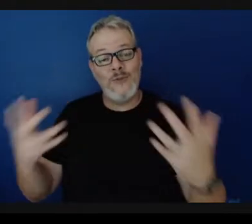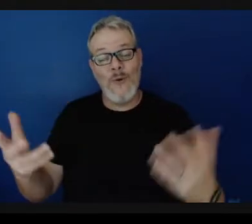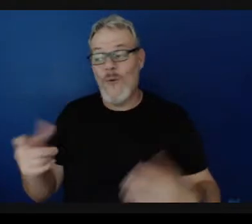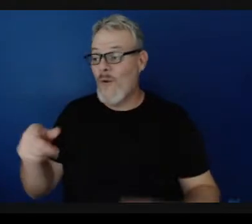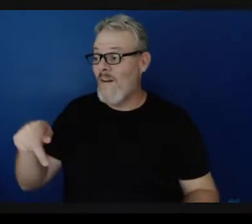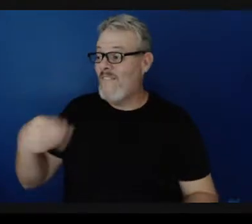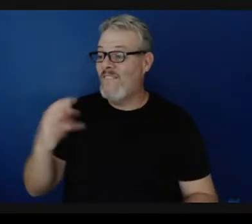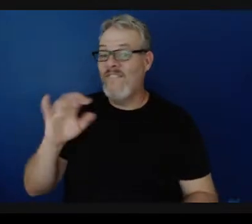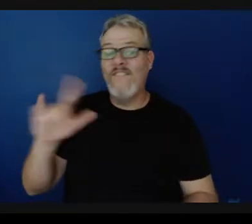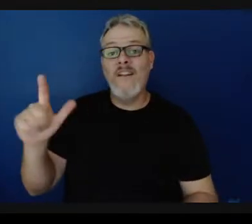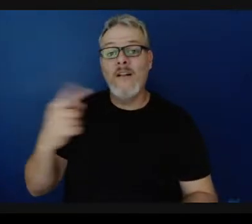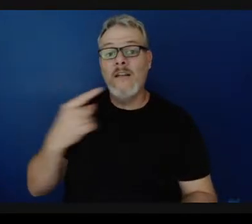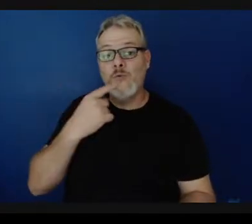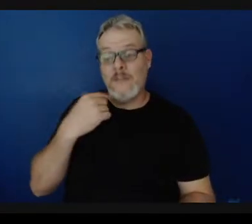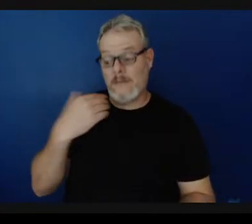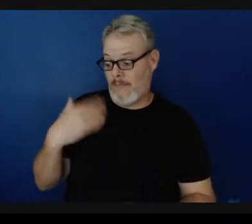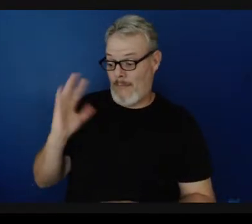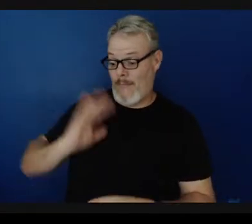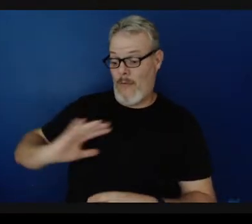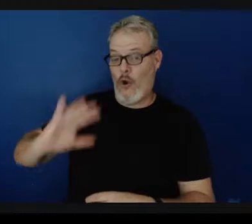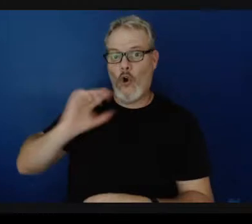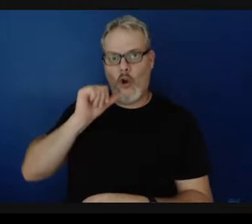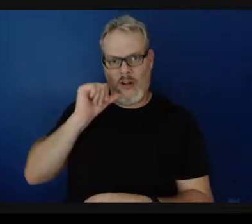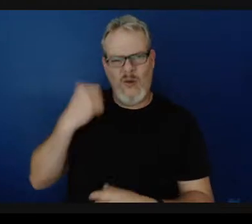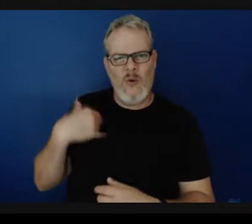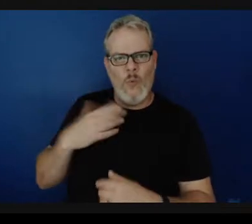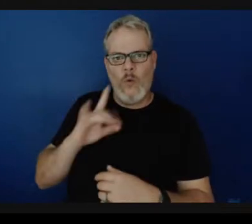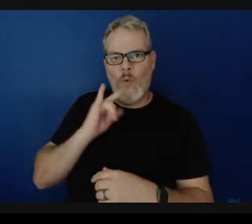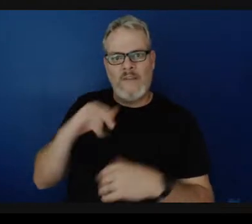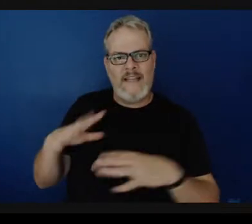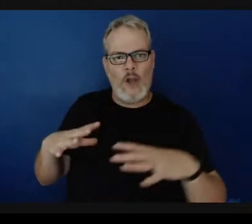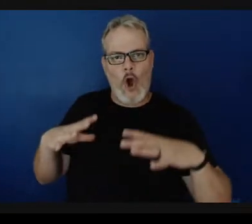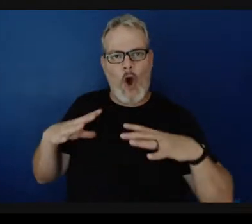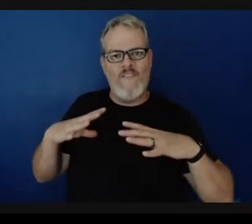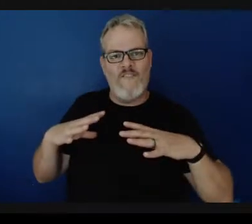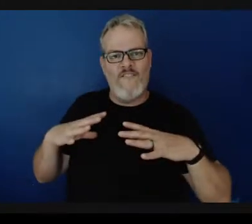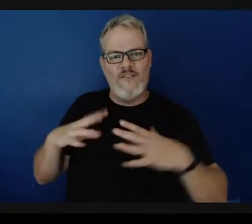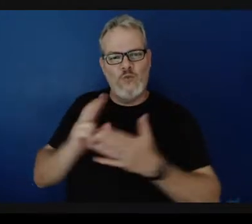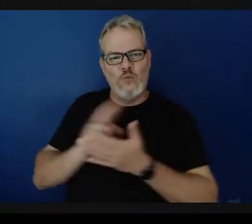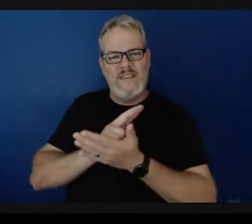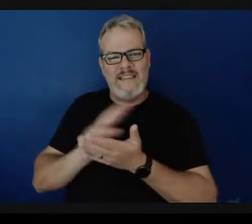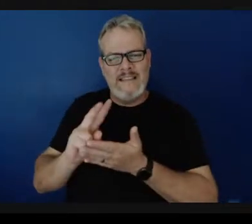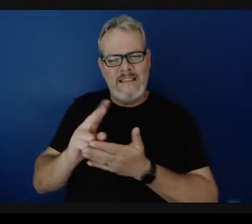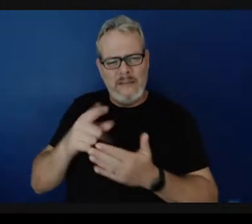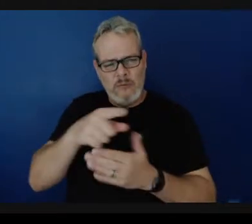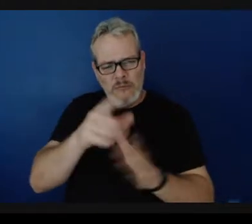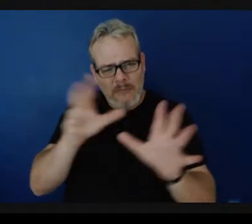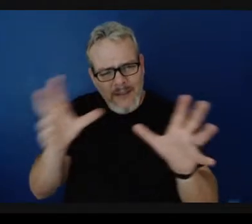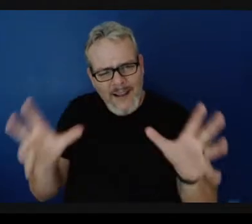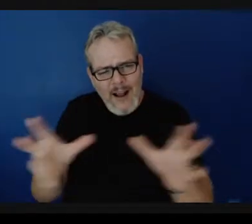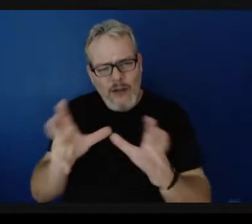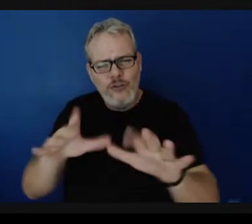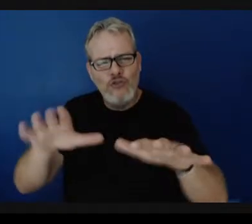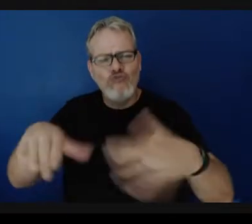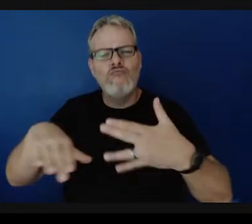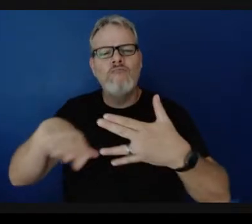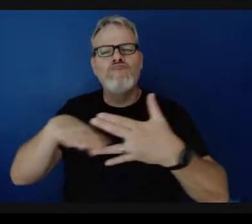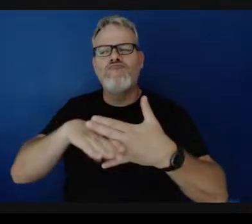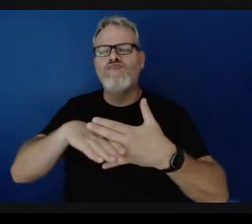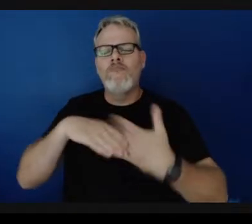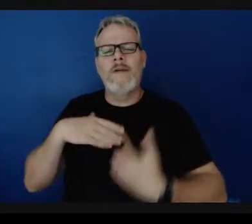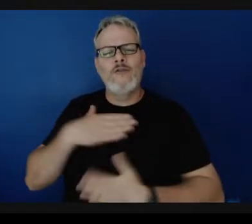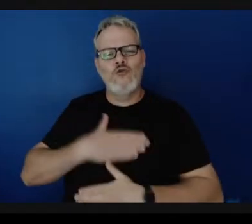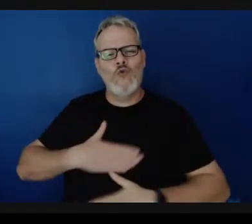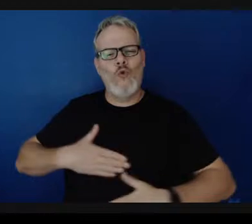mentioning earlier, we are taking off the holiday break. I encourage you guys all to take a breath and enjoy your families. Get outside, breathe